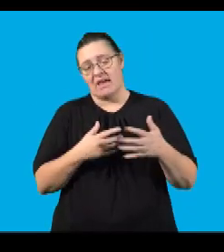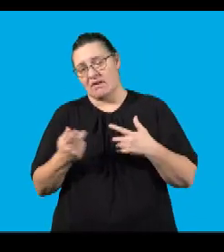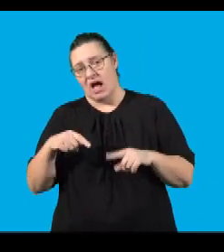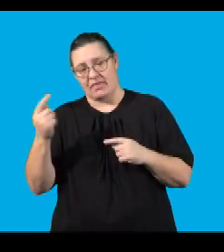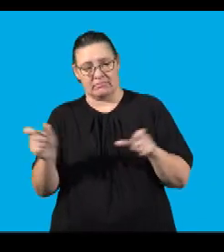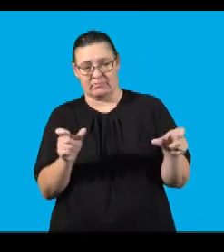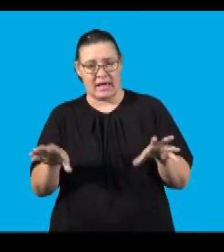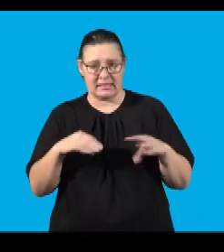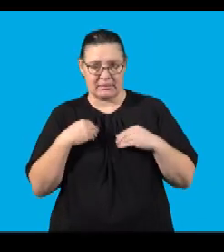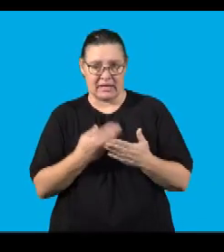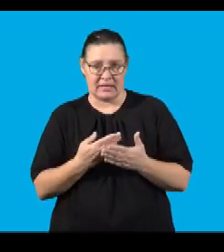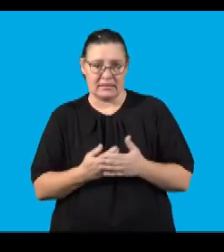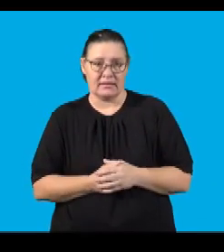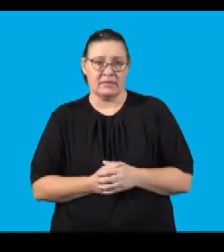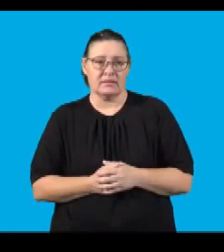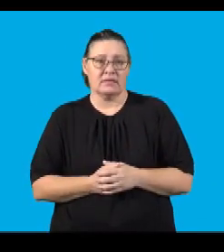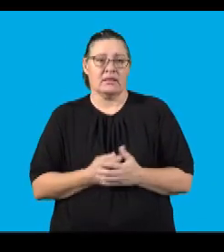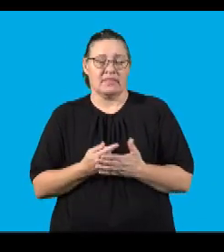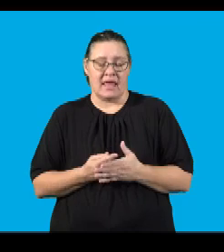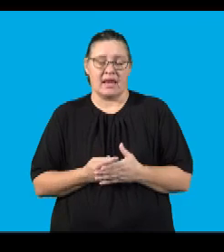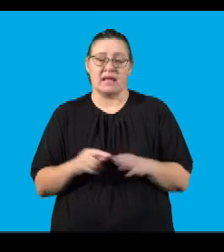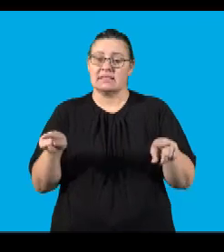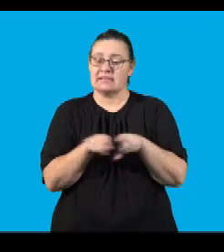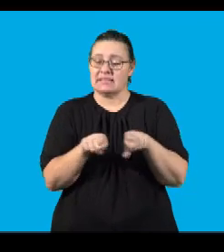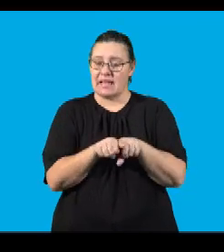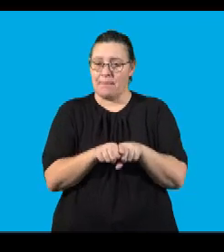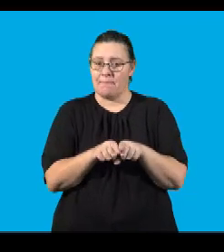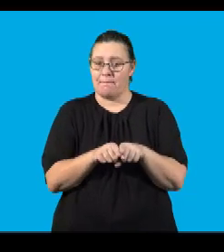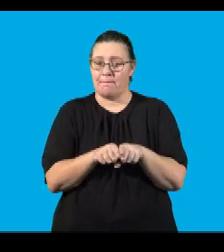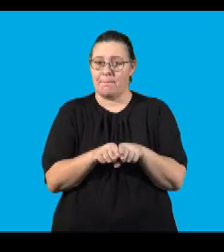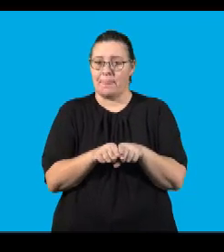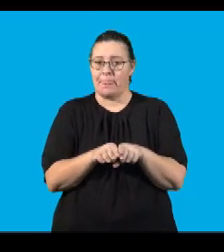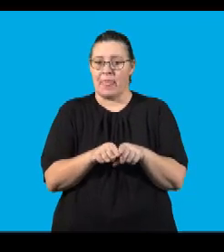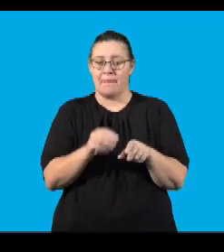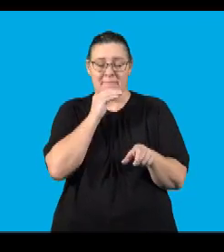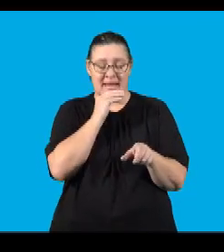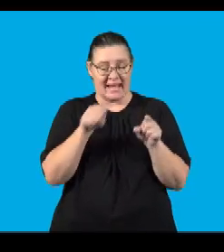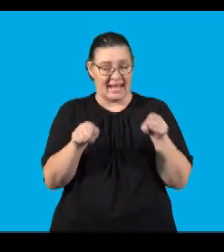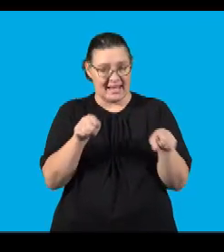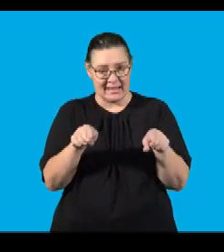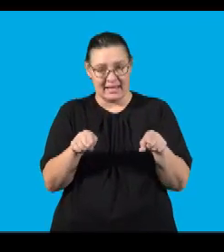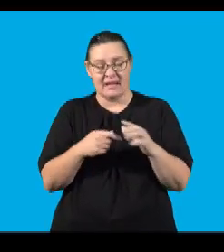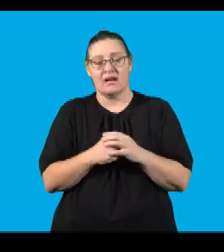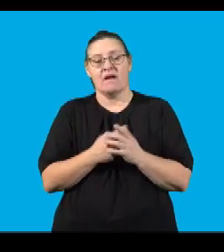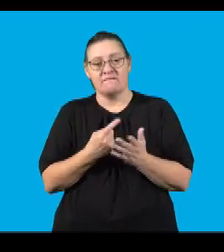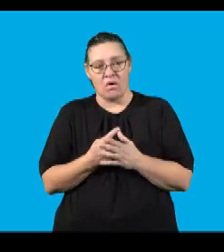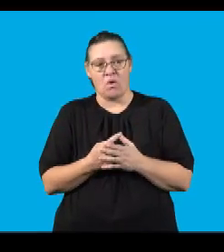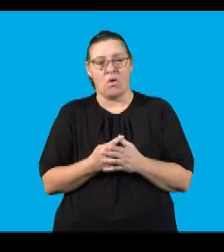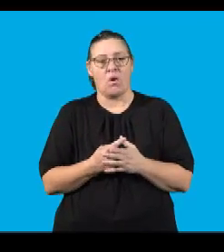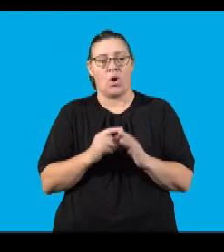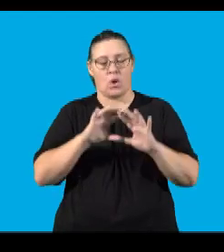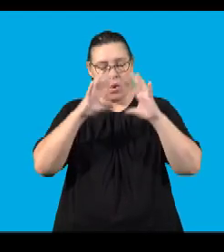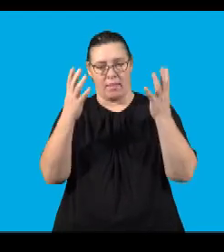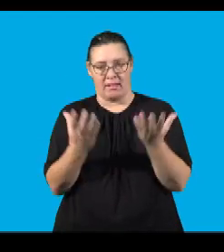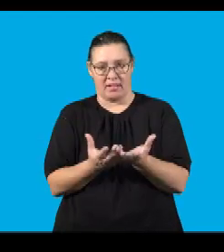will be accepted. Then a synonym, provide a suitable synonym. Remember the word with the same meaning for